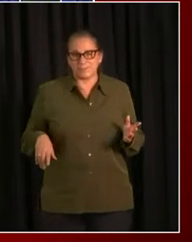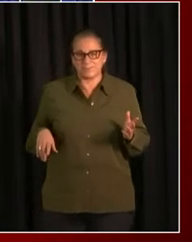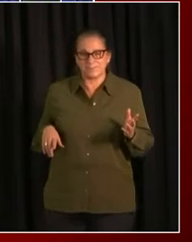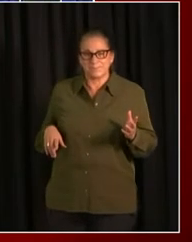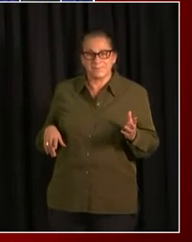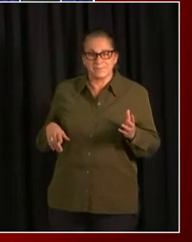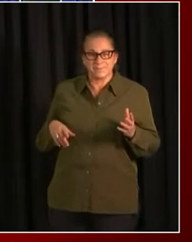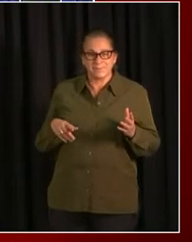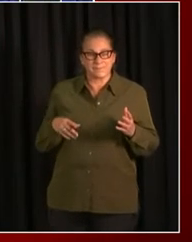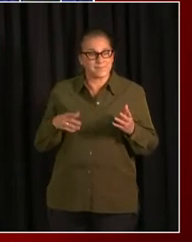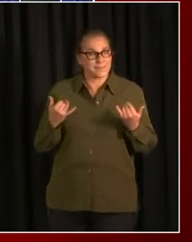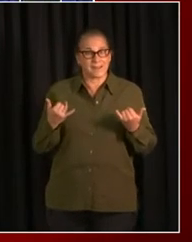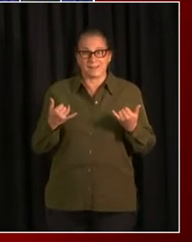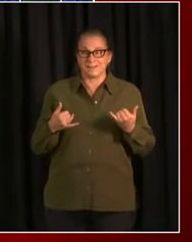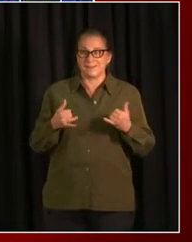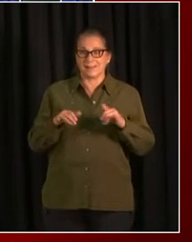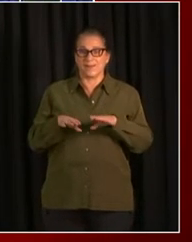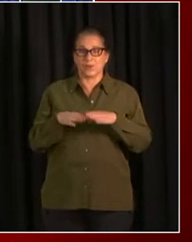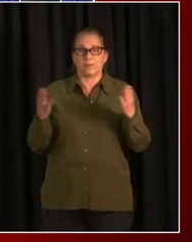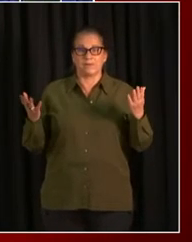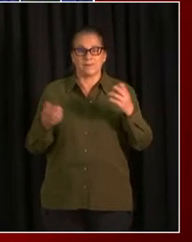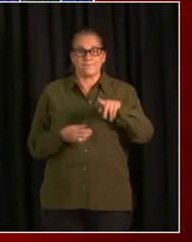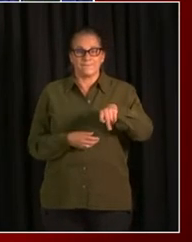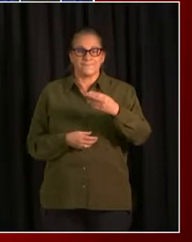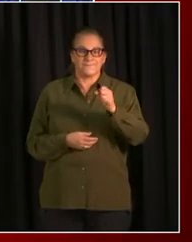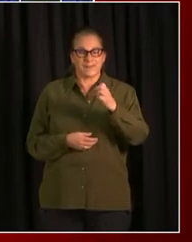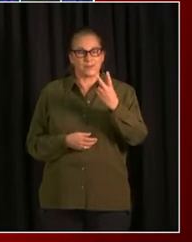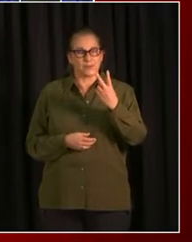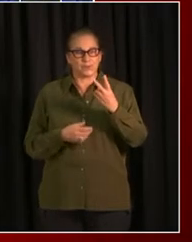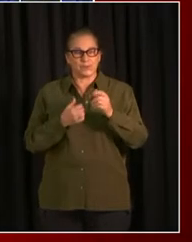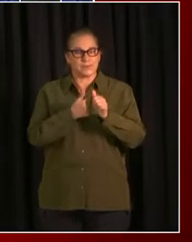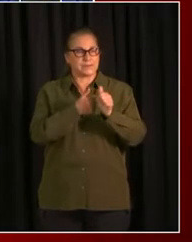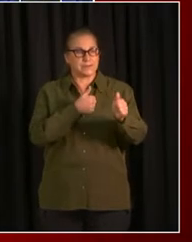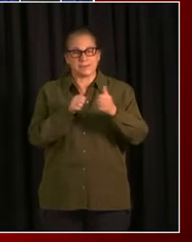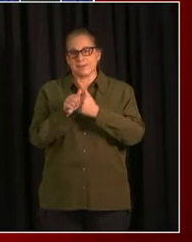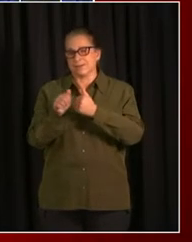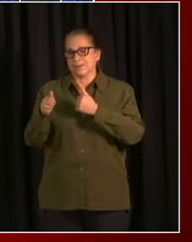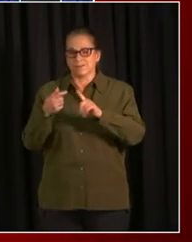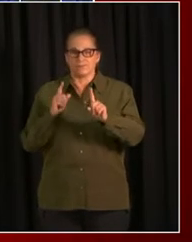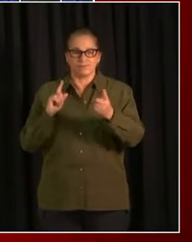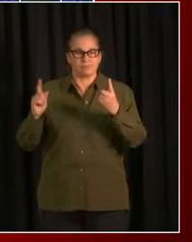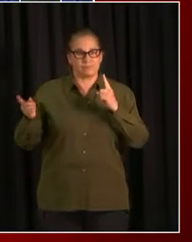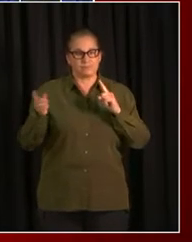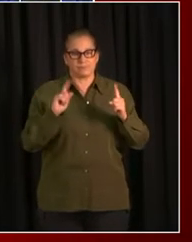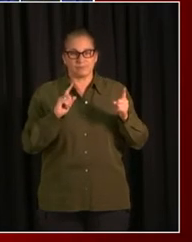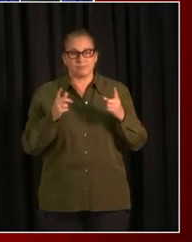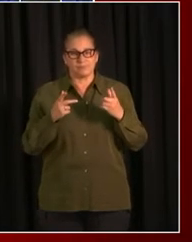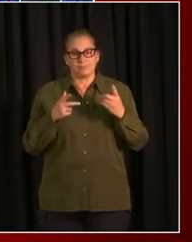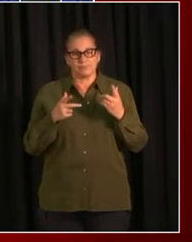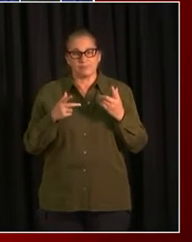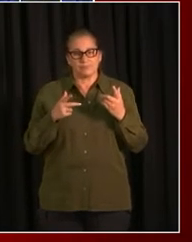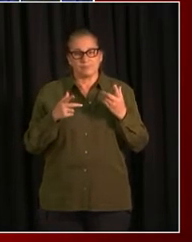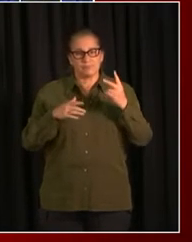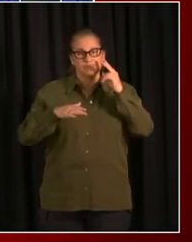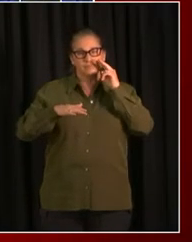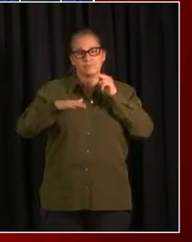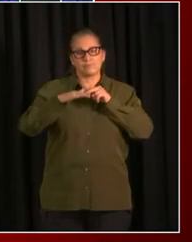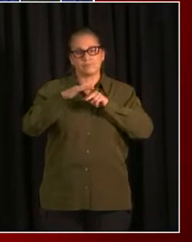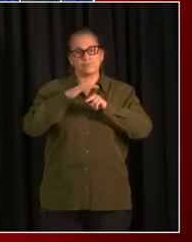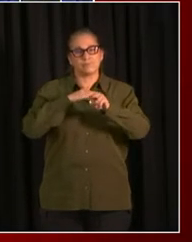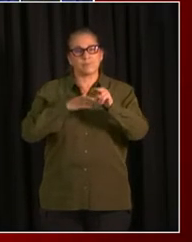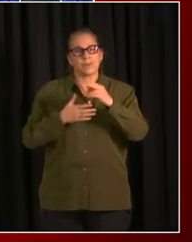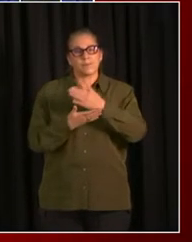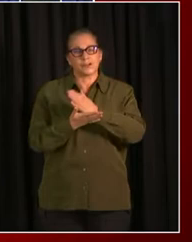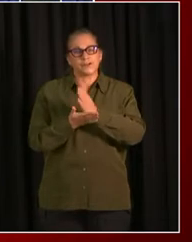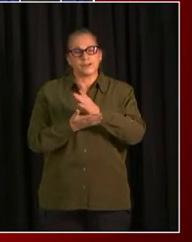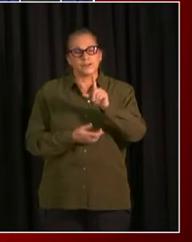new fiscal year. Will the district be reforecasting their budget for 2021 based on the issues dealing